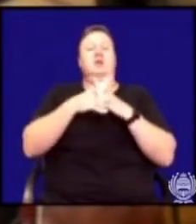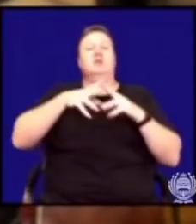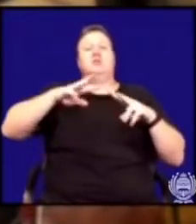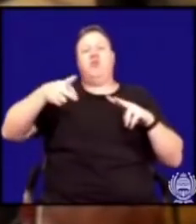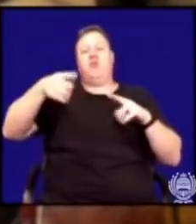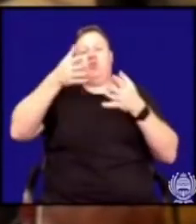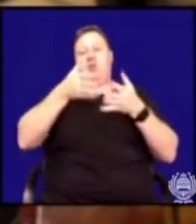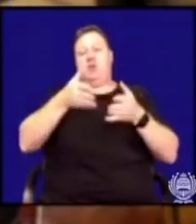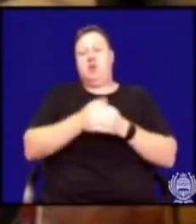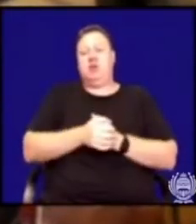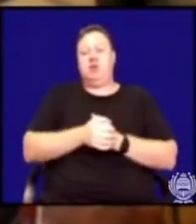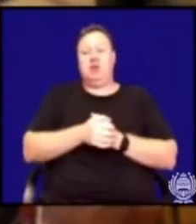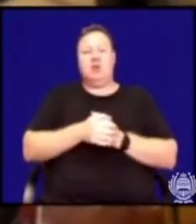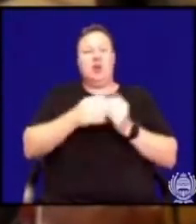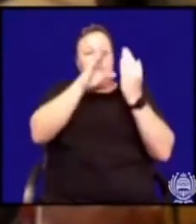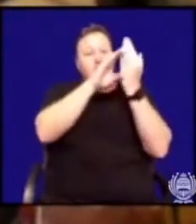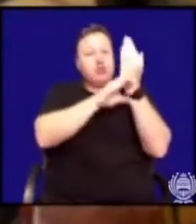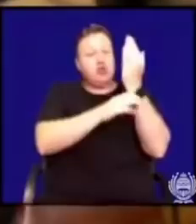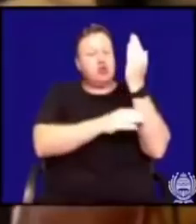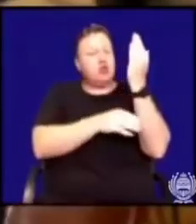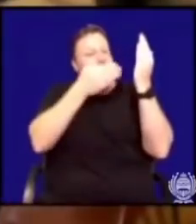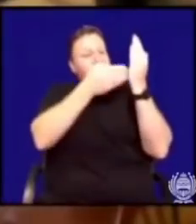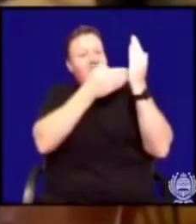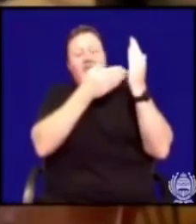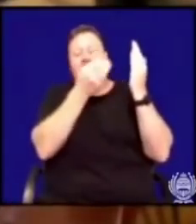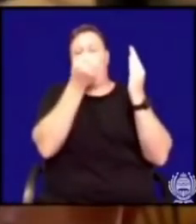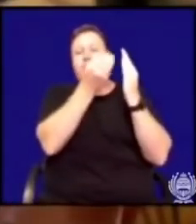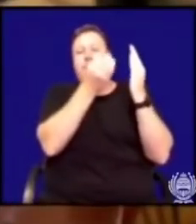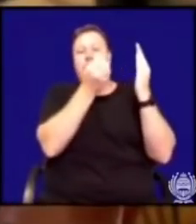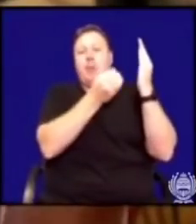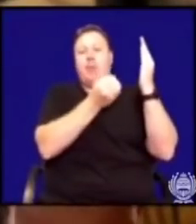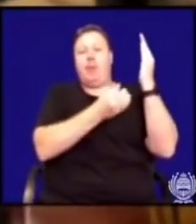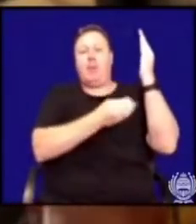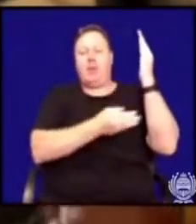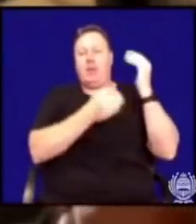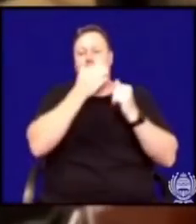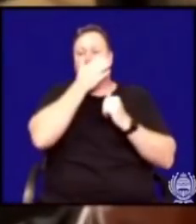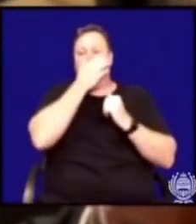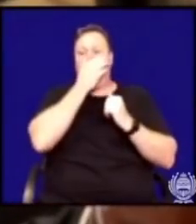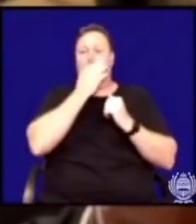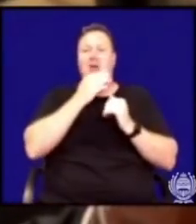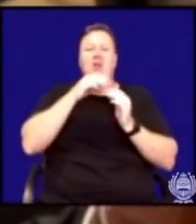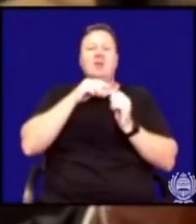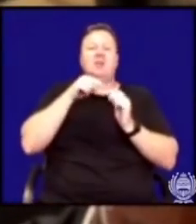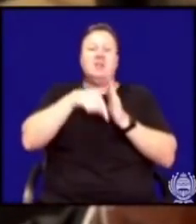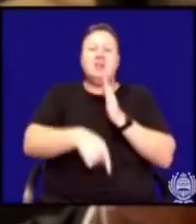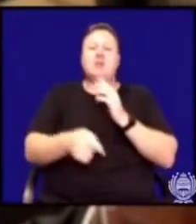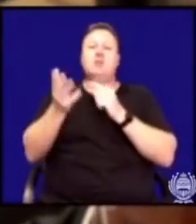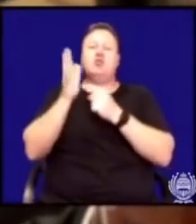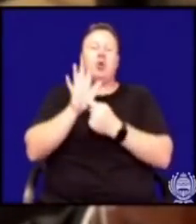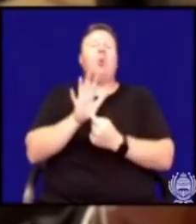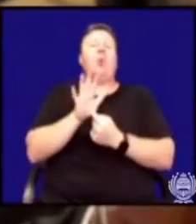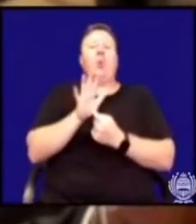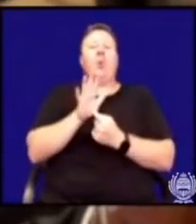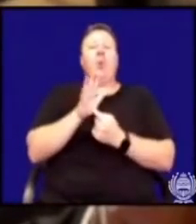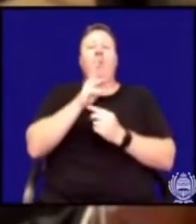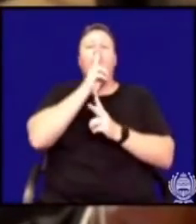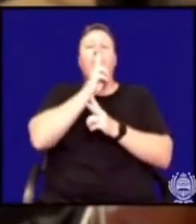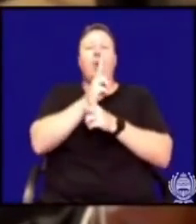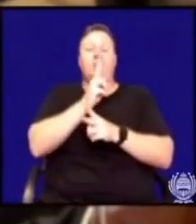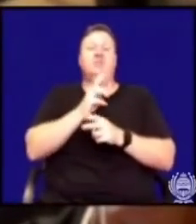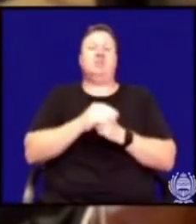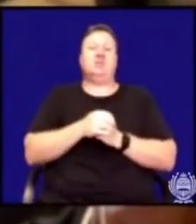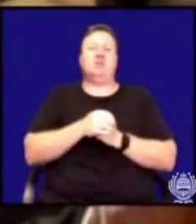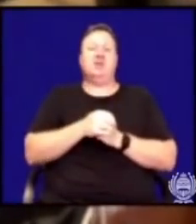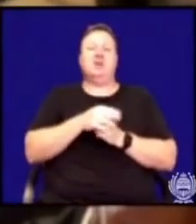an intent of law, an indication of what is to follow. But much deeper than that, they stand as a promise